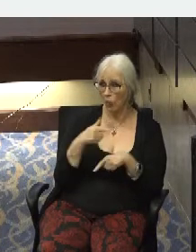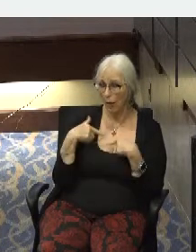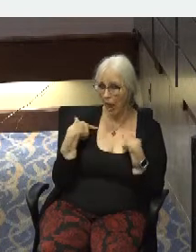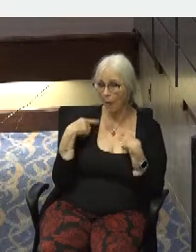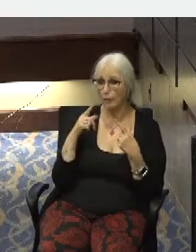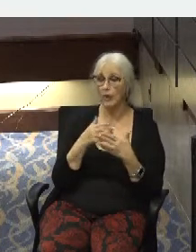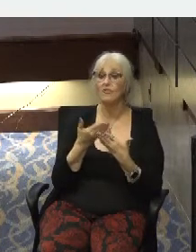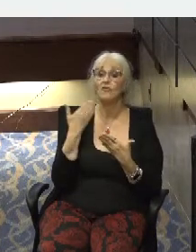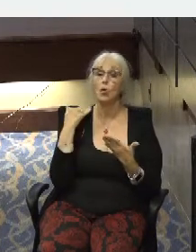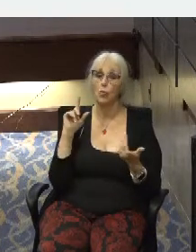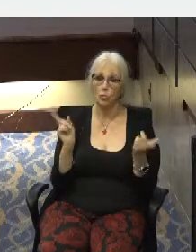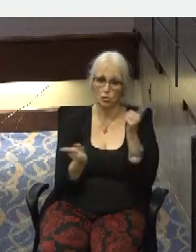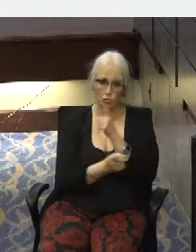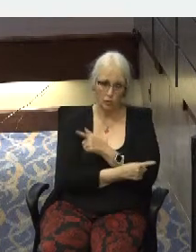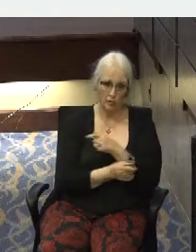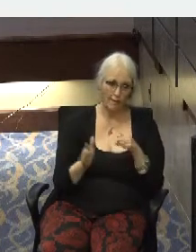fleet.